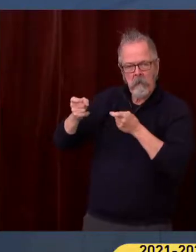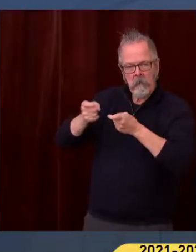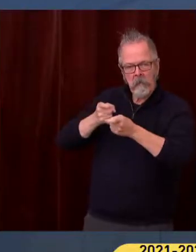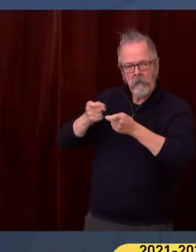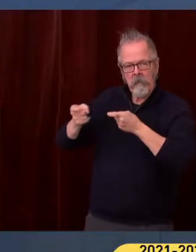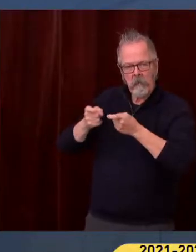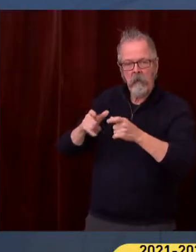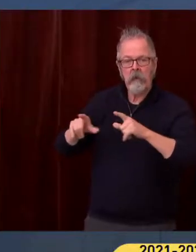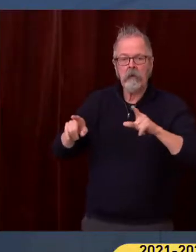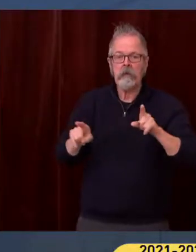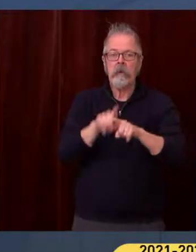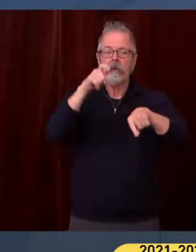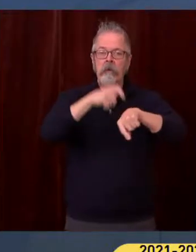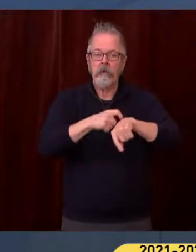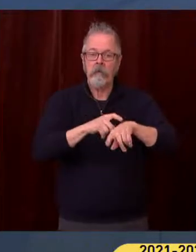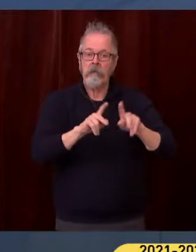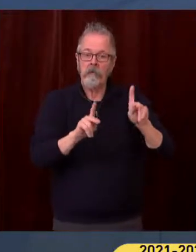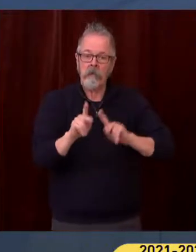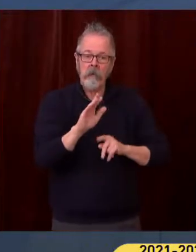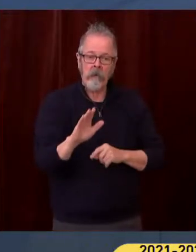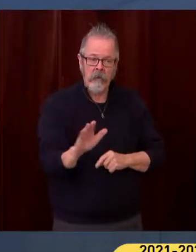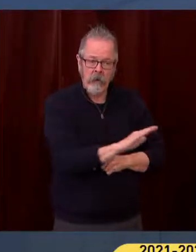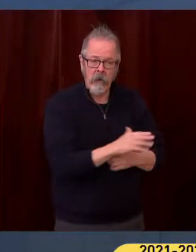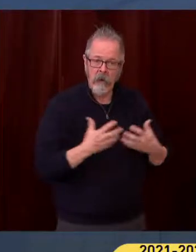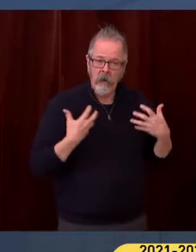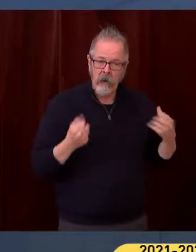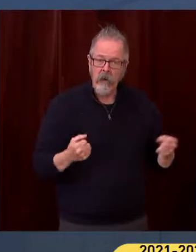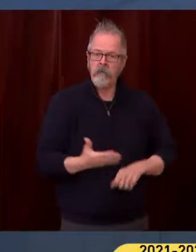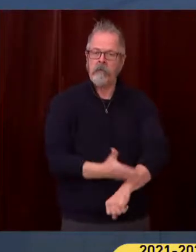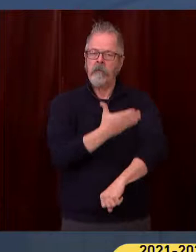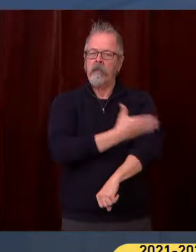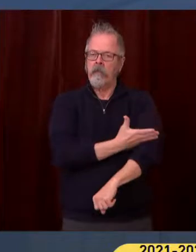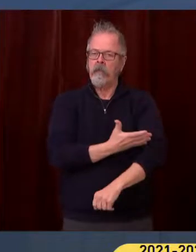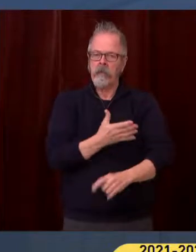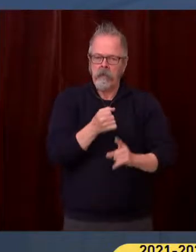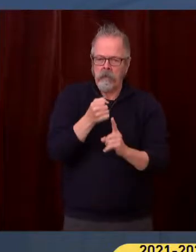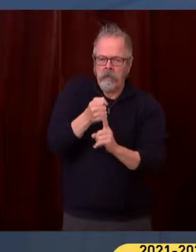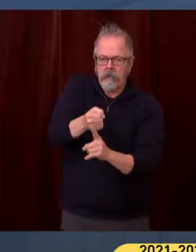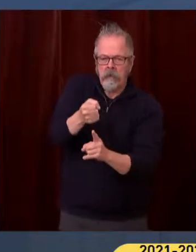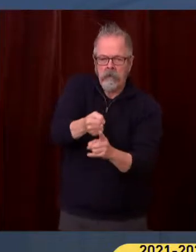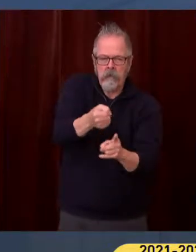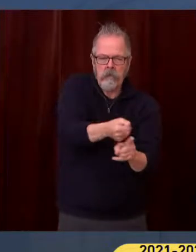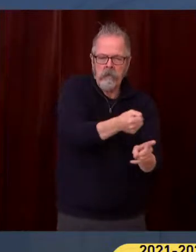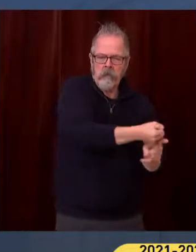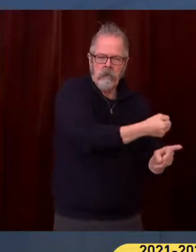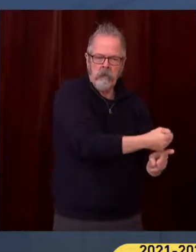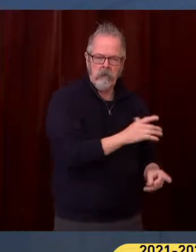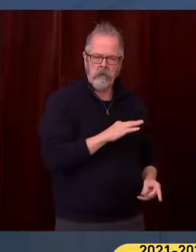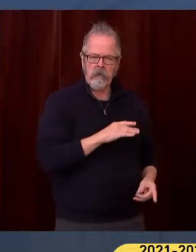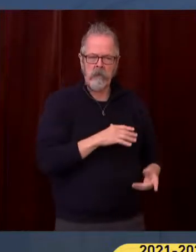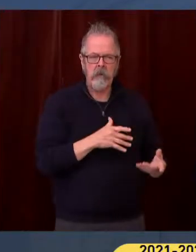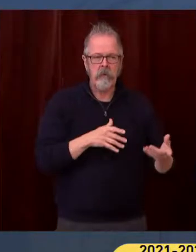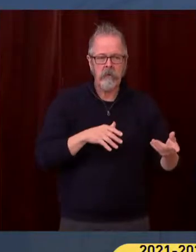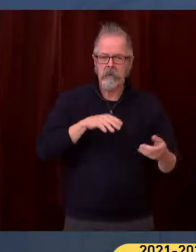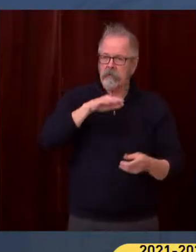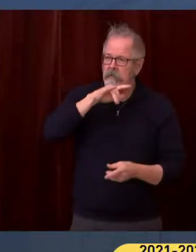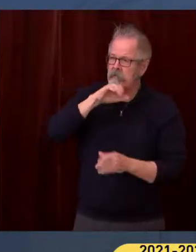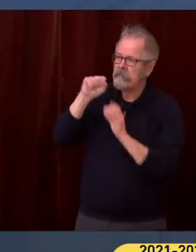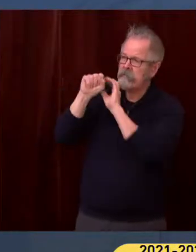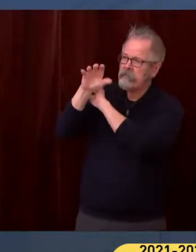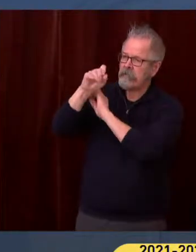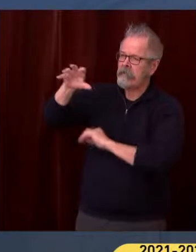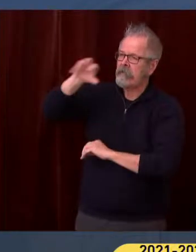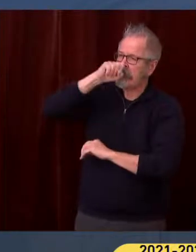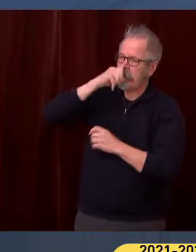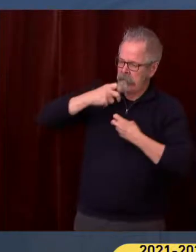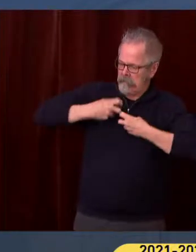the output of those pollutants when we transition from gasoline and diesel refined out of fossil fuels to cleaner fuels